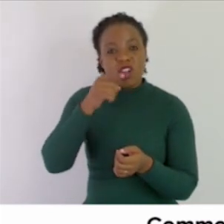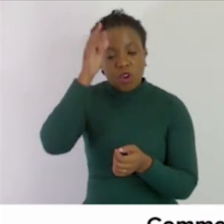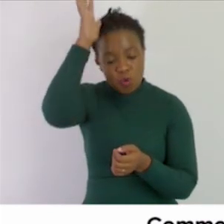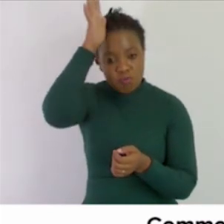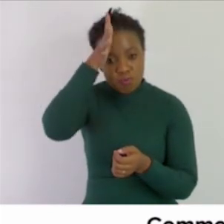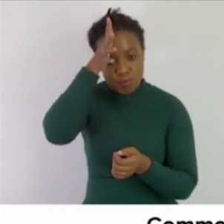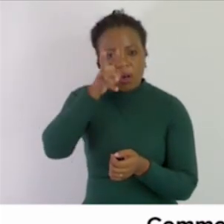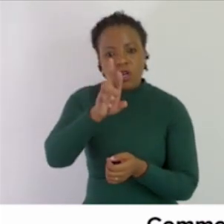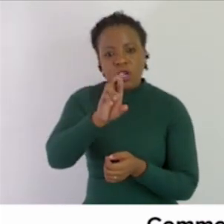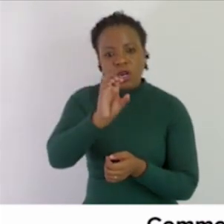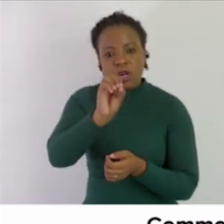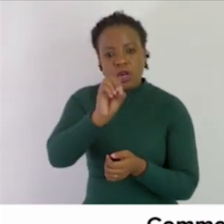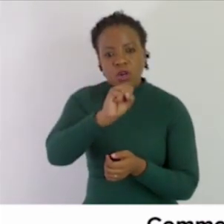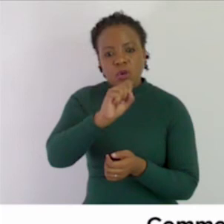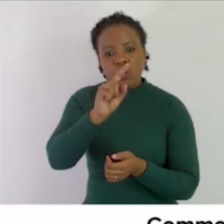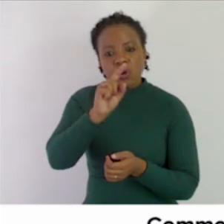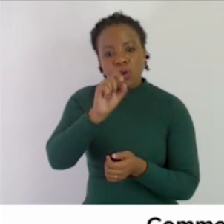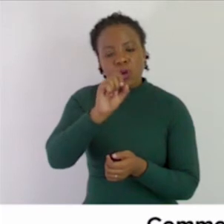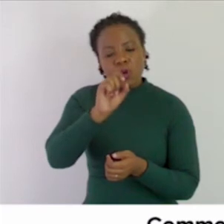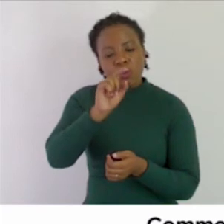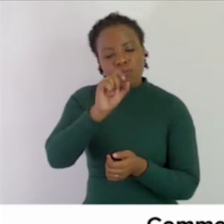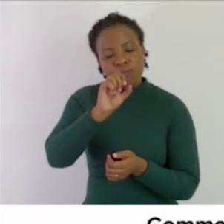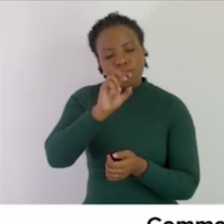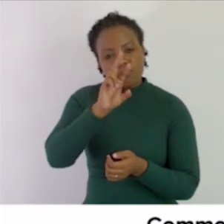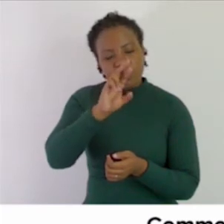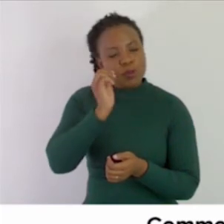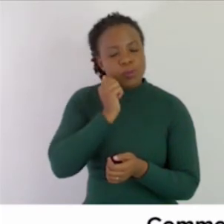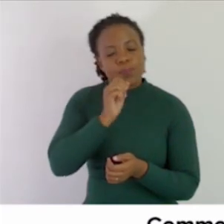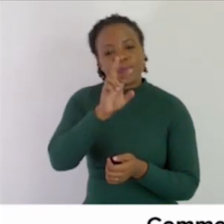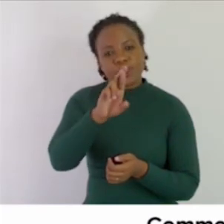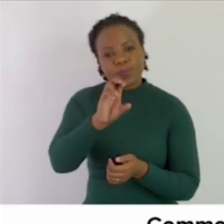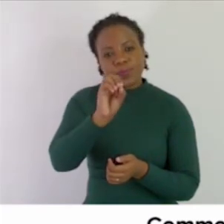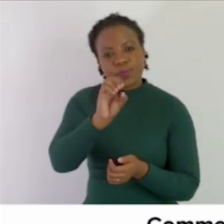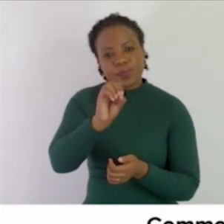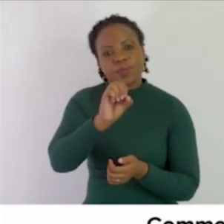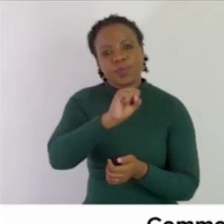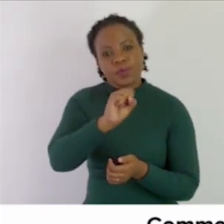We are now talking about animals. Rooster is masculine.